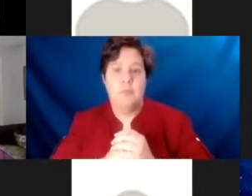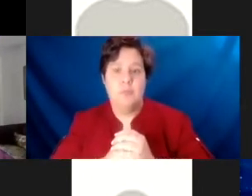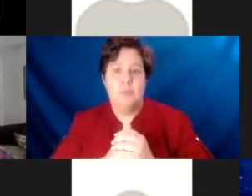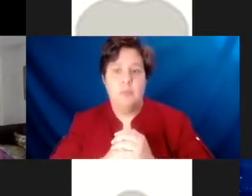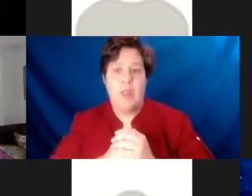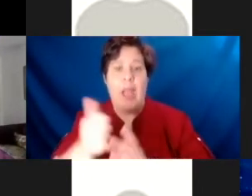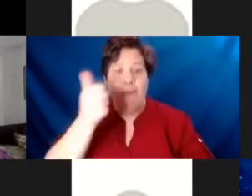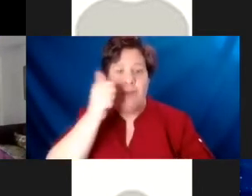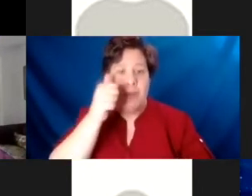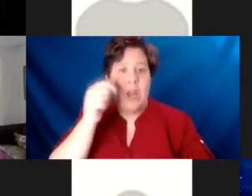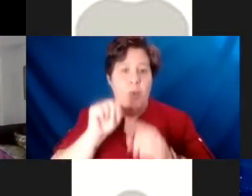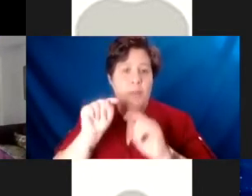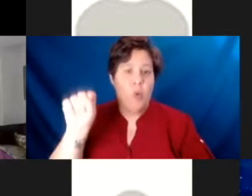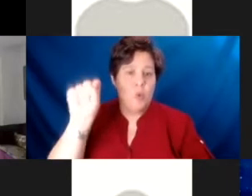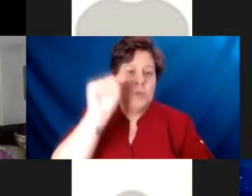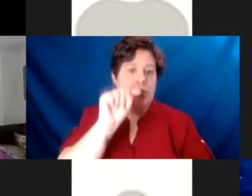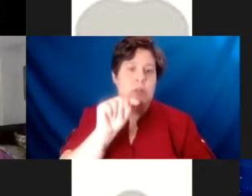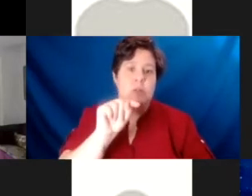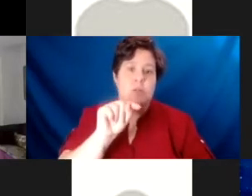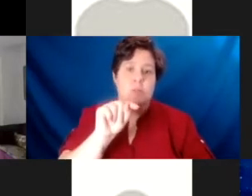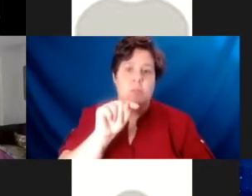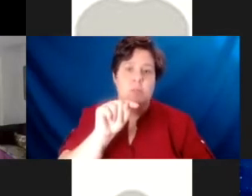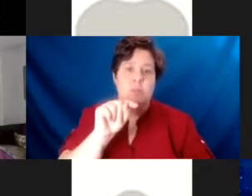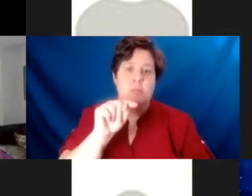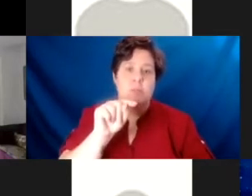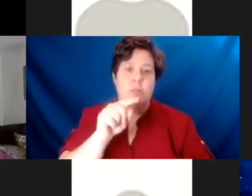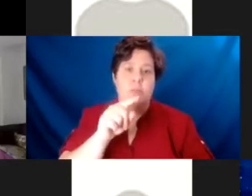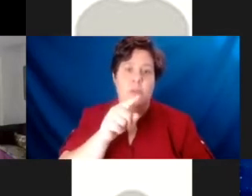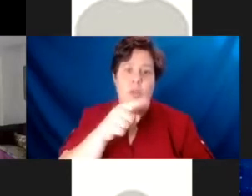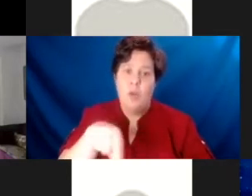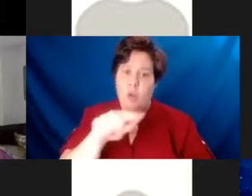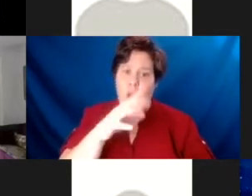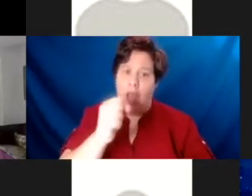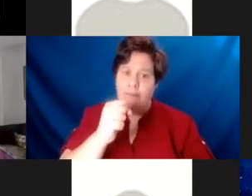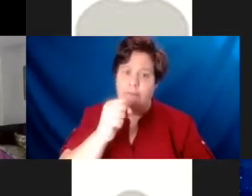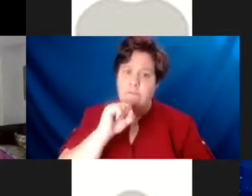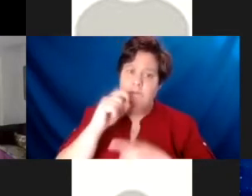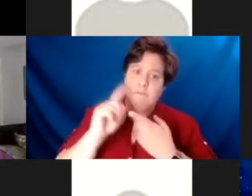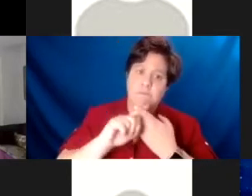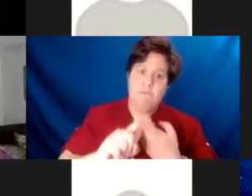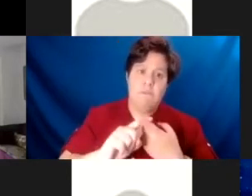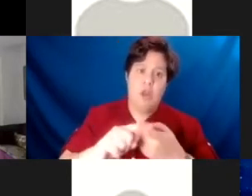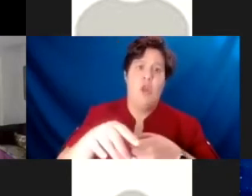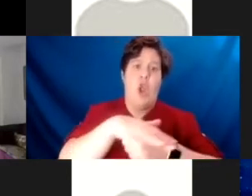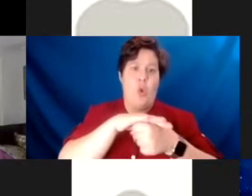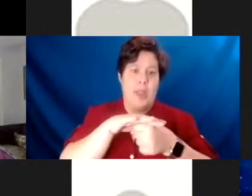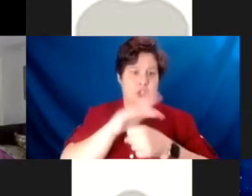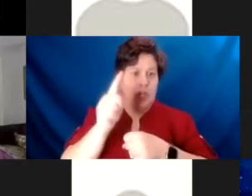familiar with most of them, but are all of them do all of them have concrete locations within